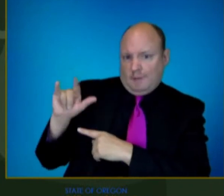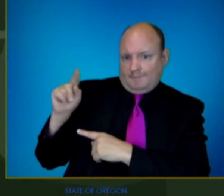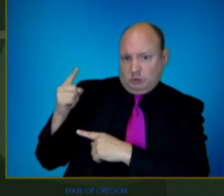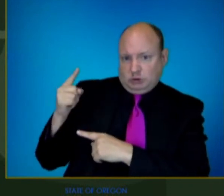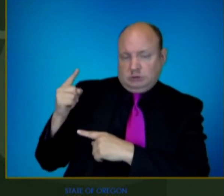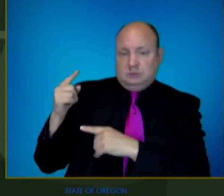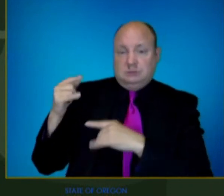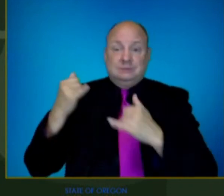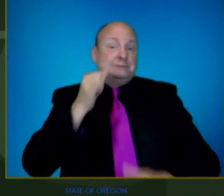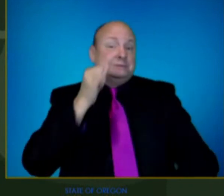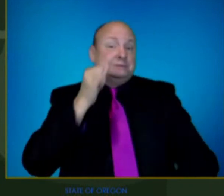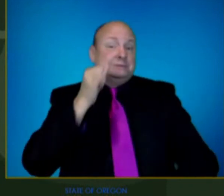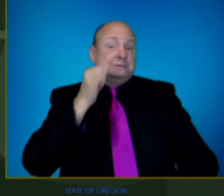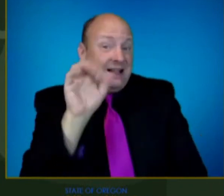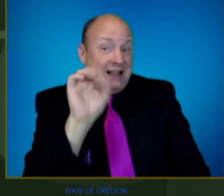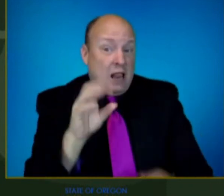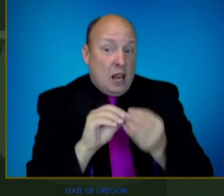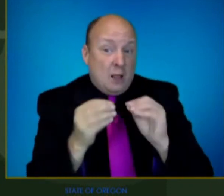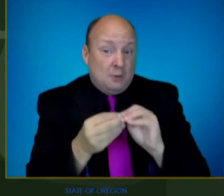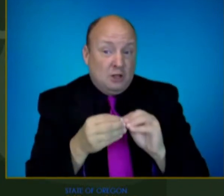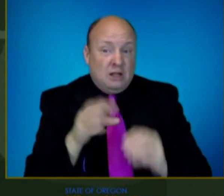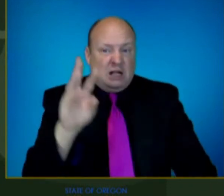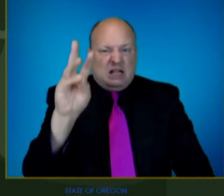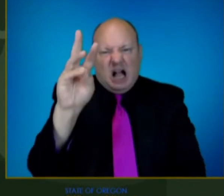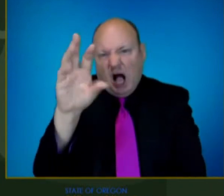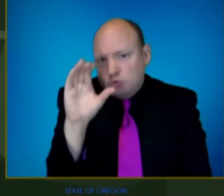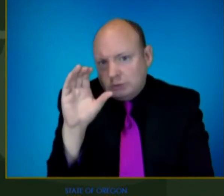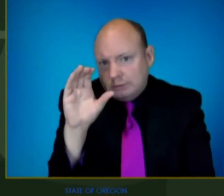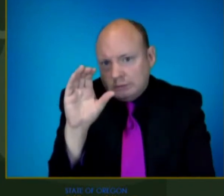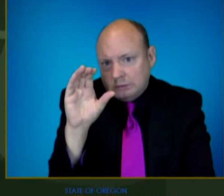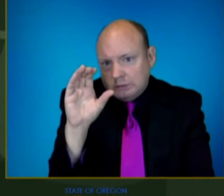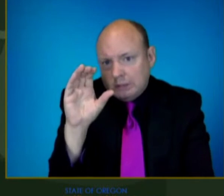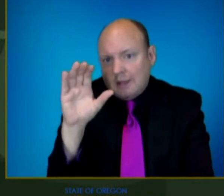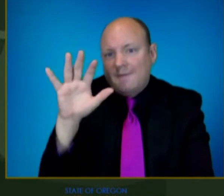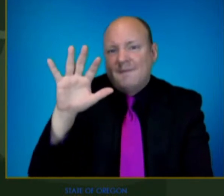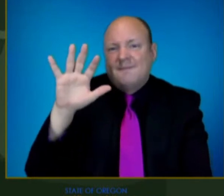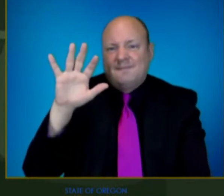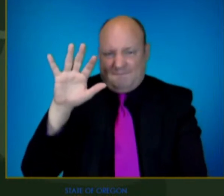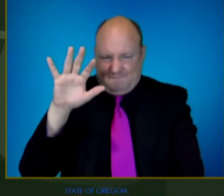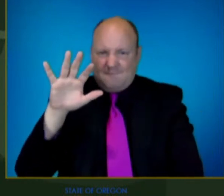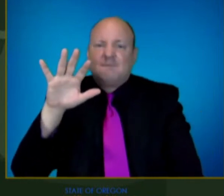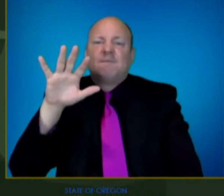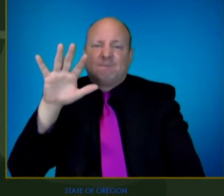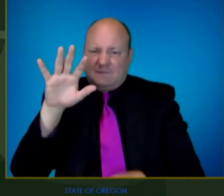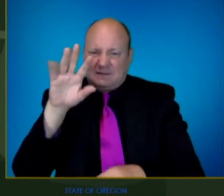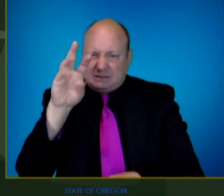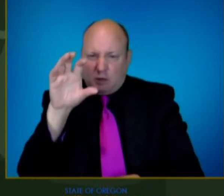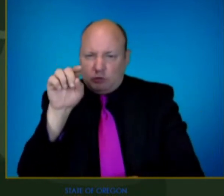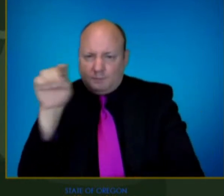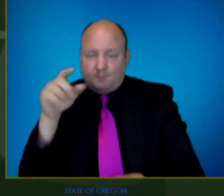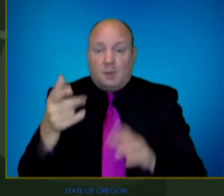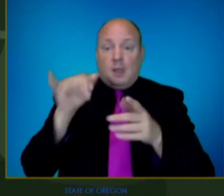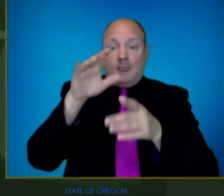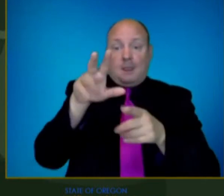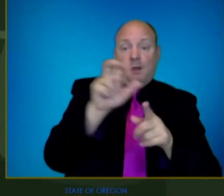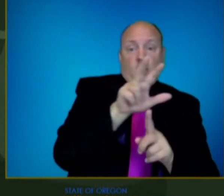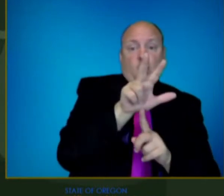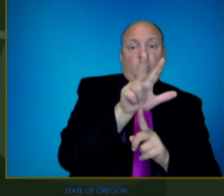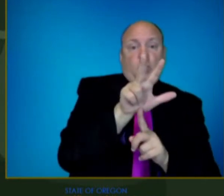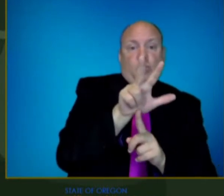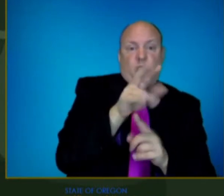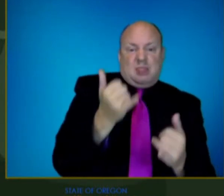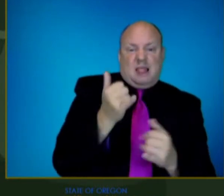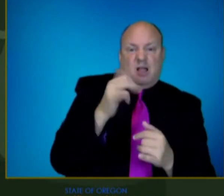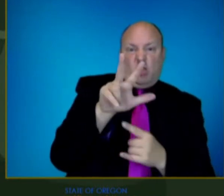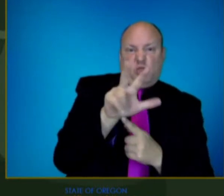a new pandemic record of 635 hospitalizations, a staggering 373% increase. Over the